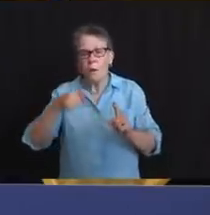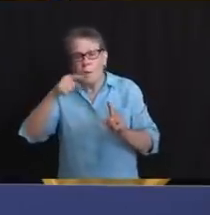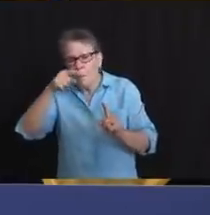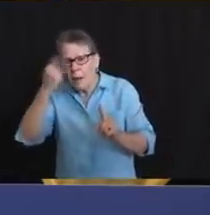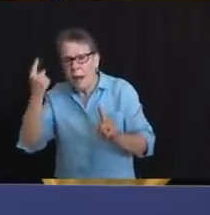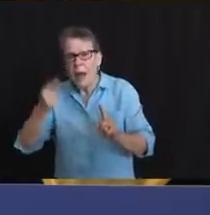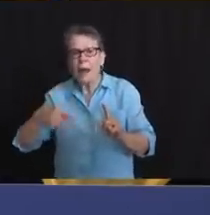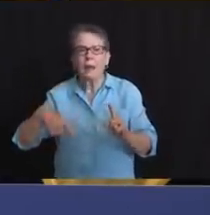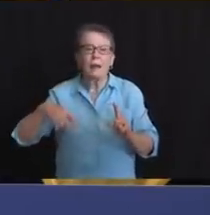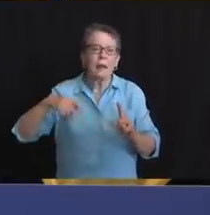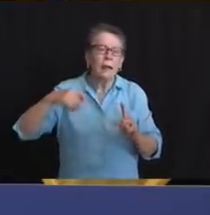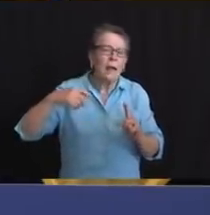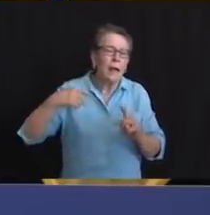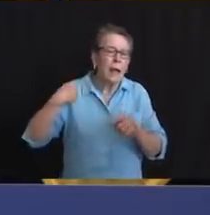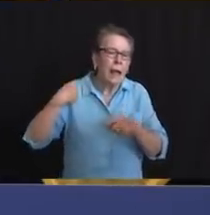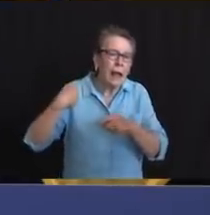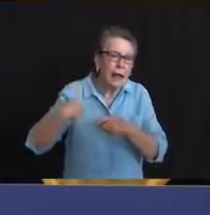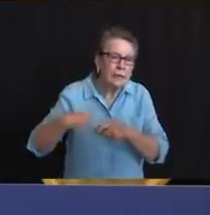not there yet.